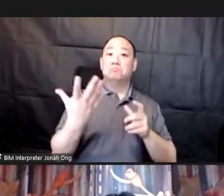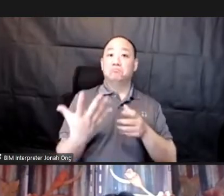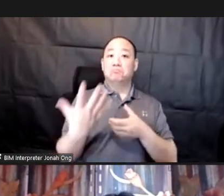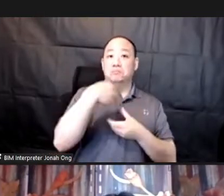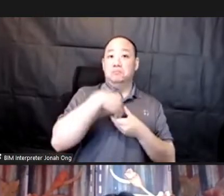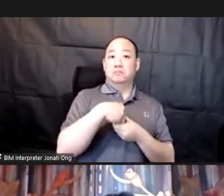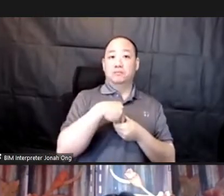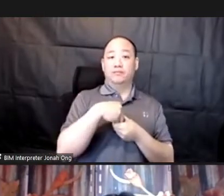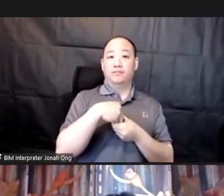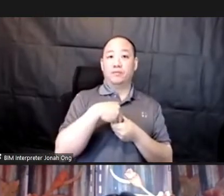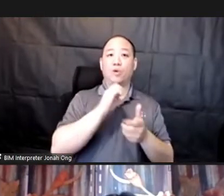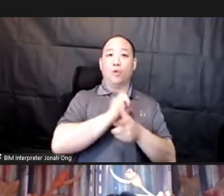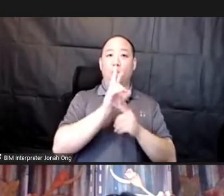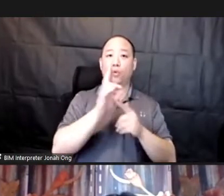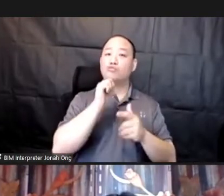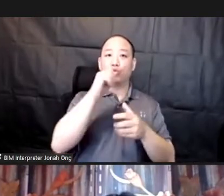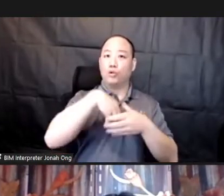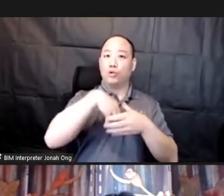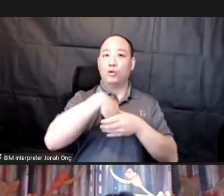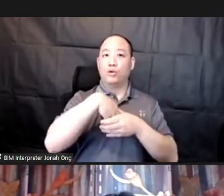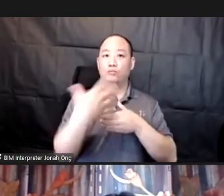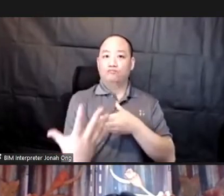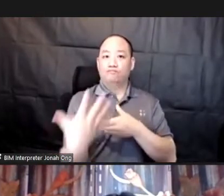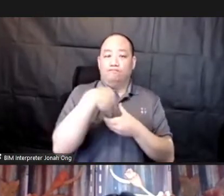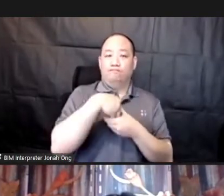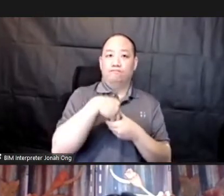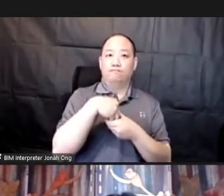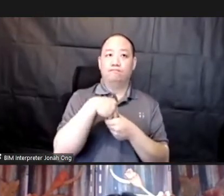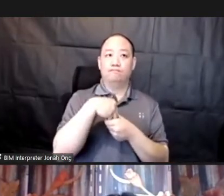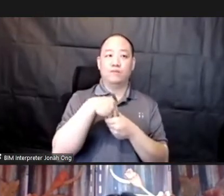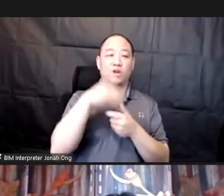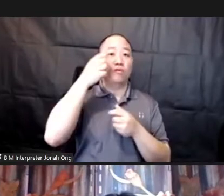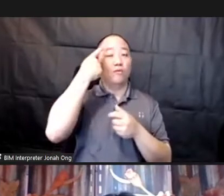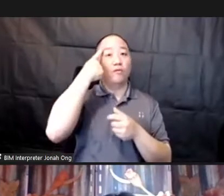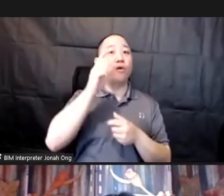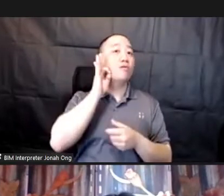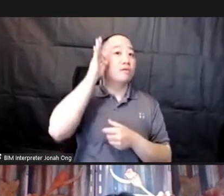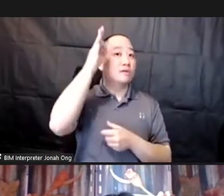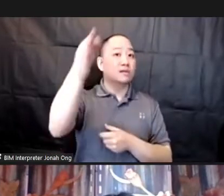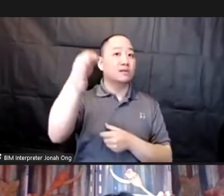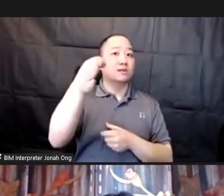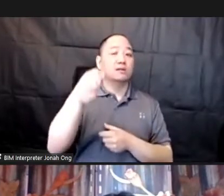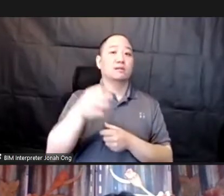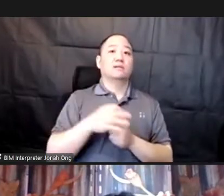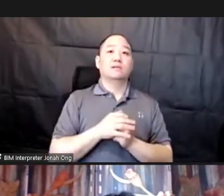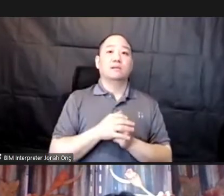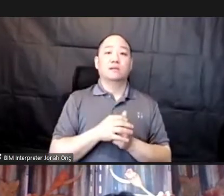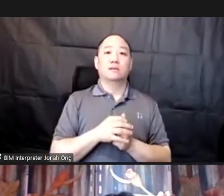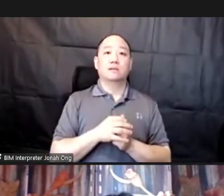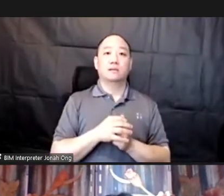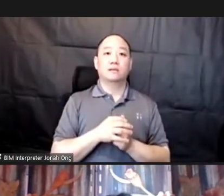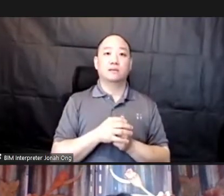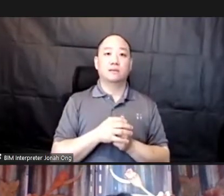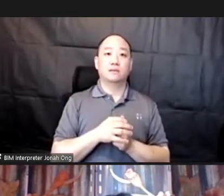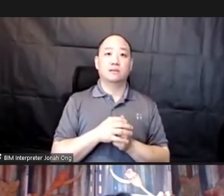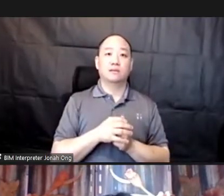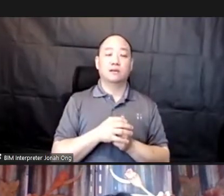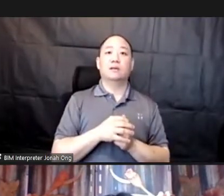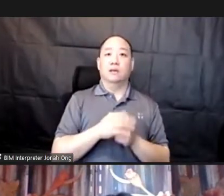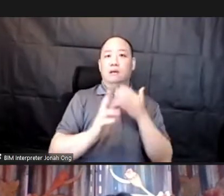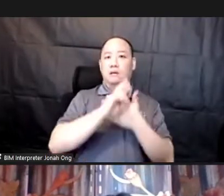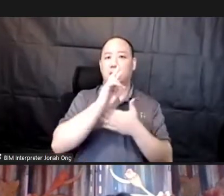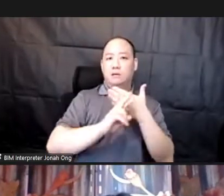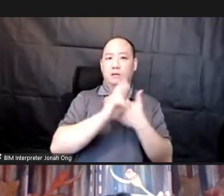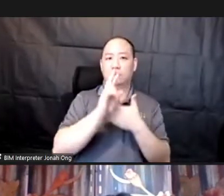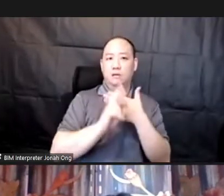Yeah, I mean, I think you can label a lot of things as exclusionary narratives, right? But I think the danger is that, you know,